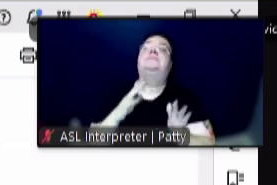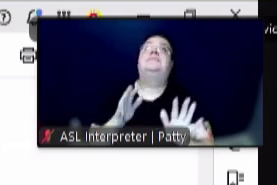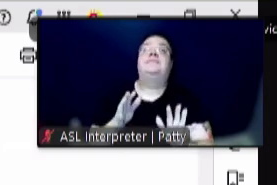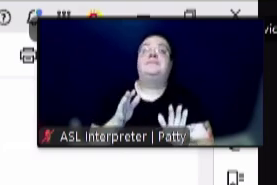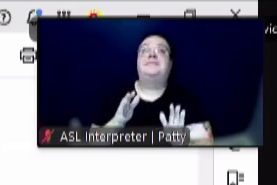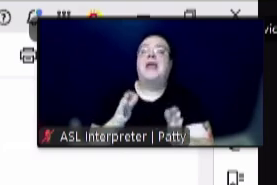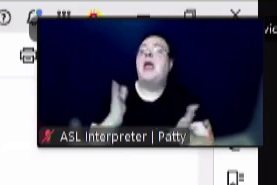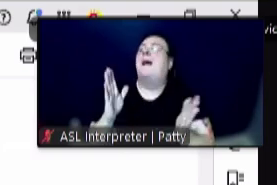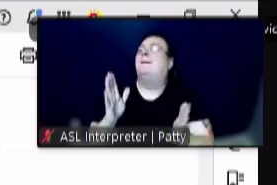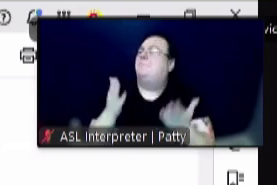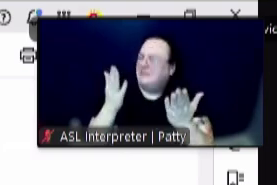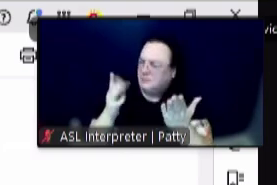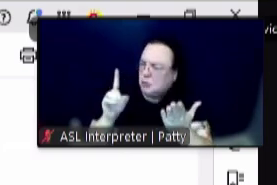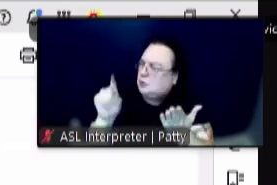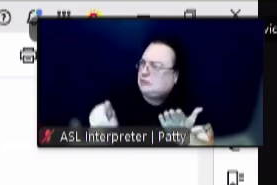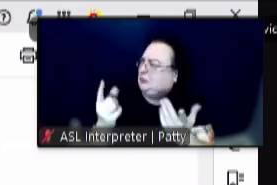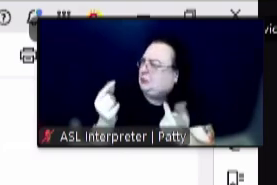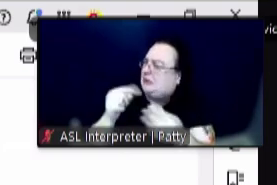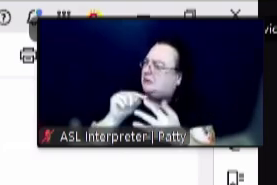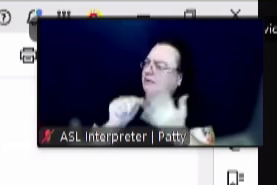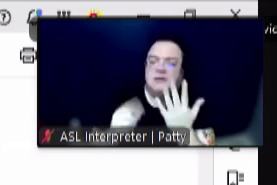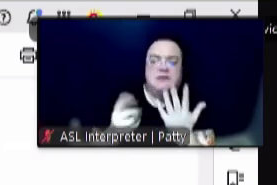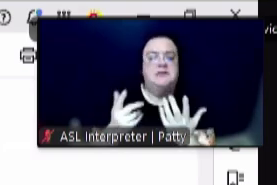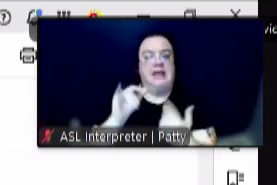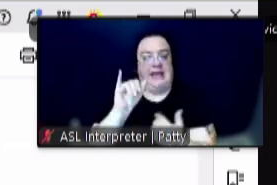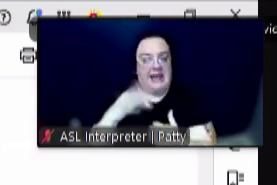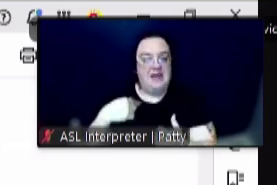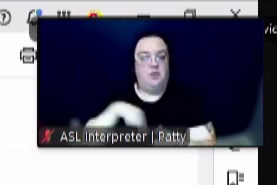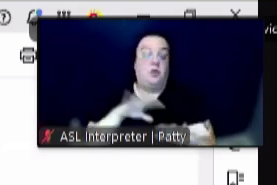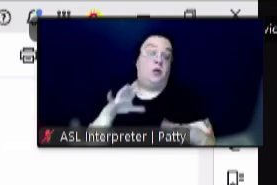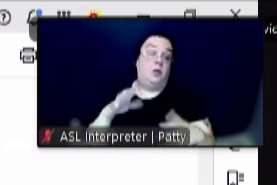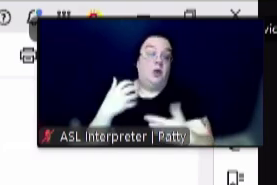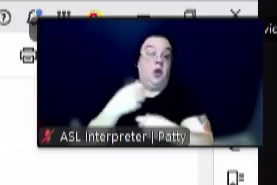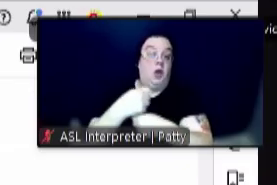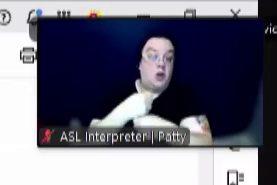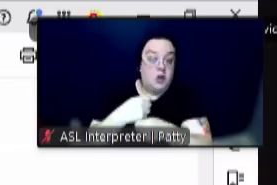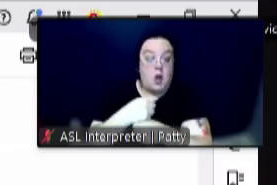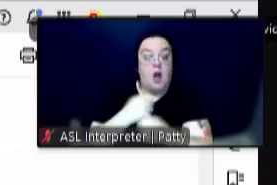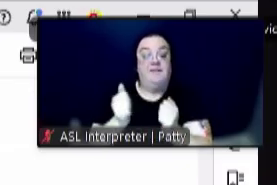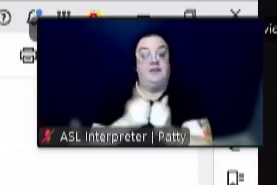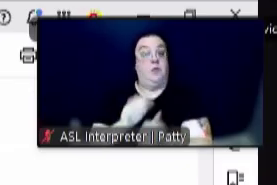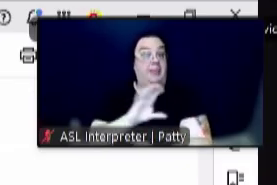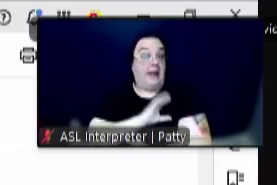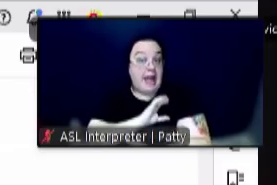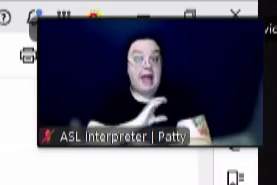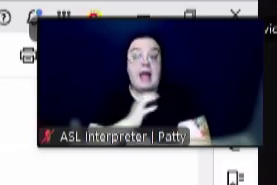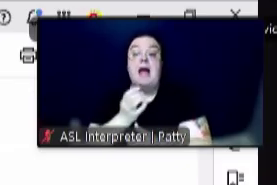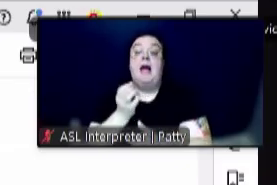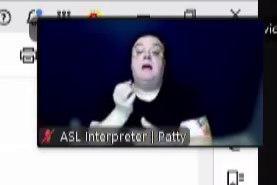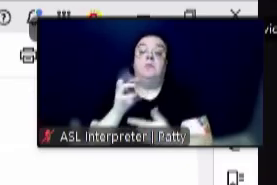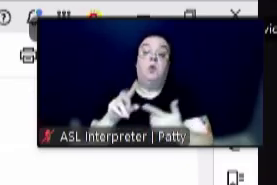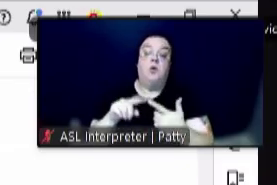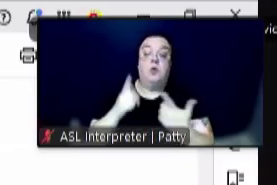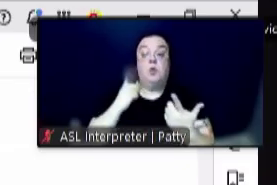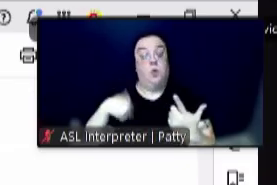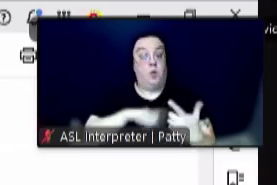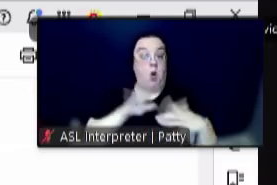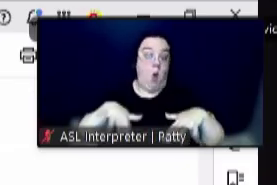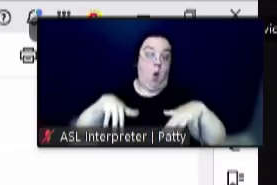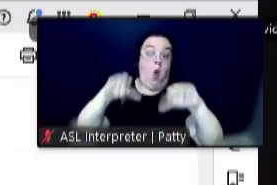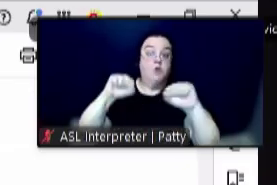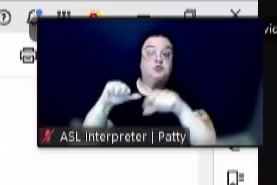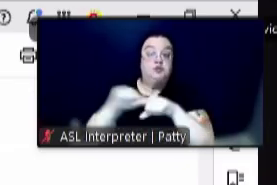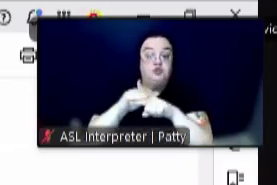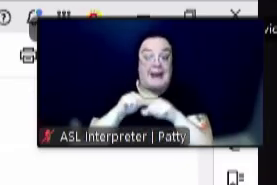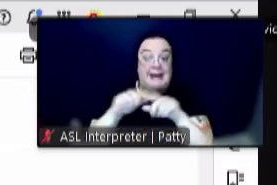raises questions. So if we are doing coffee with a cop, or we're hosting a training